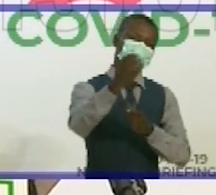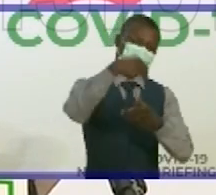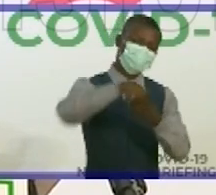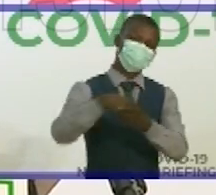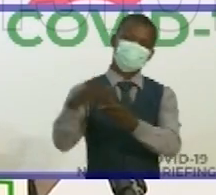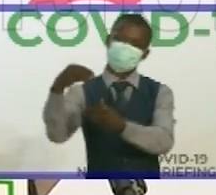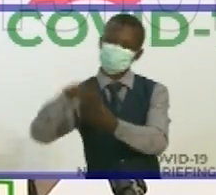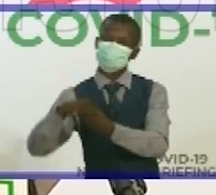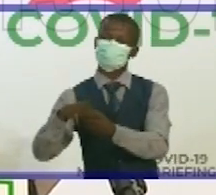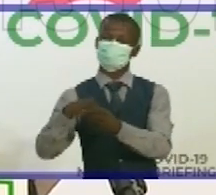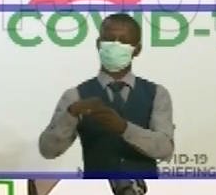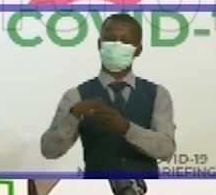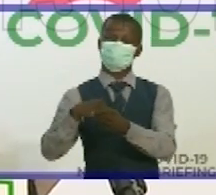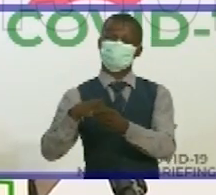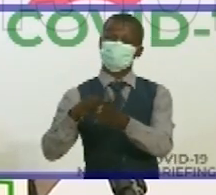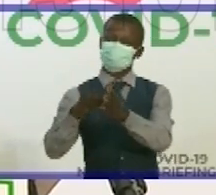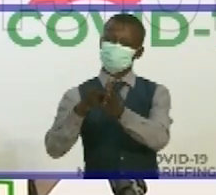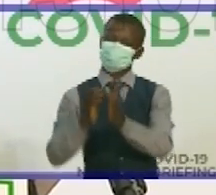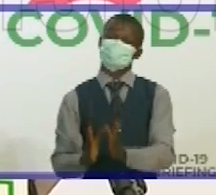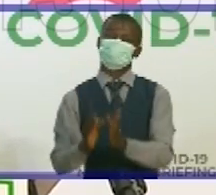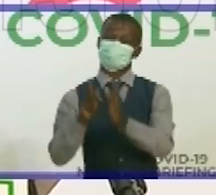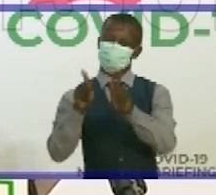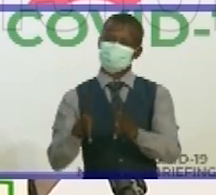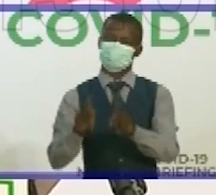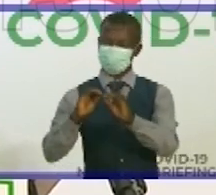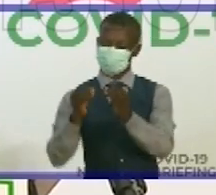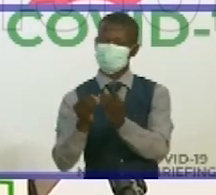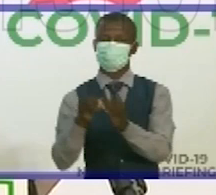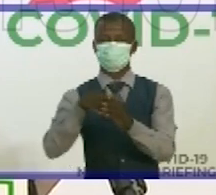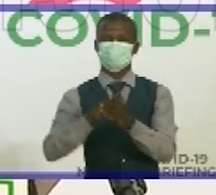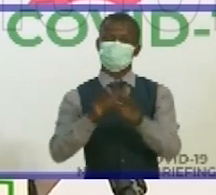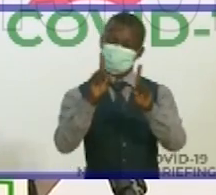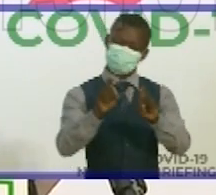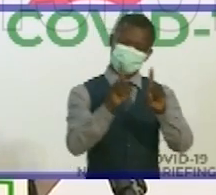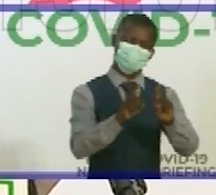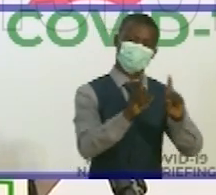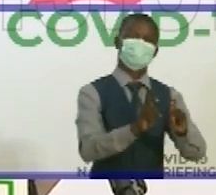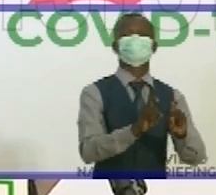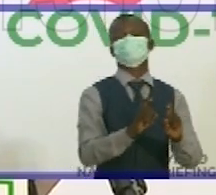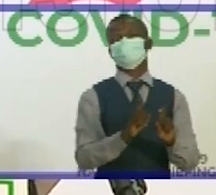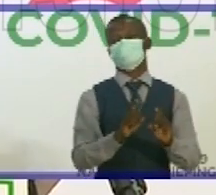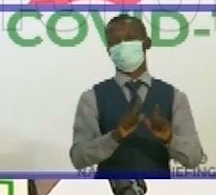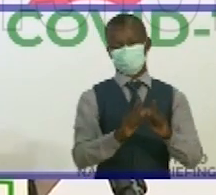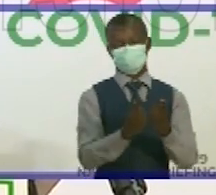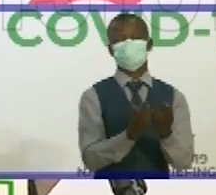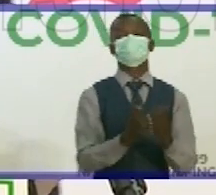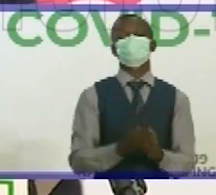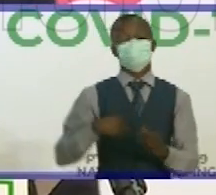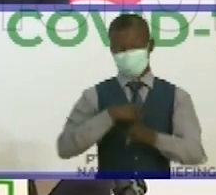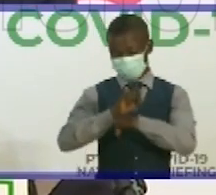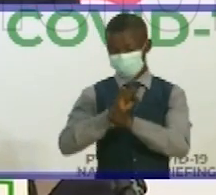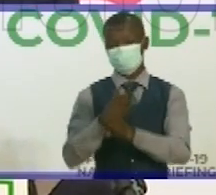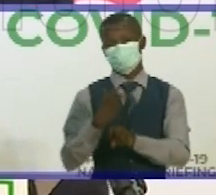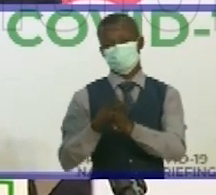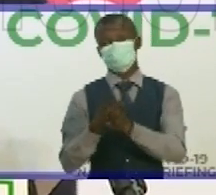testing architecture. So we've been working very hard with the private sector across Nigeria to include them, but they themselves